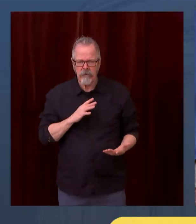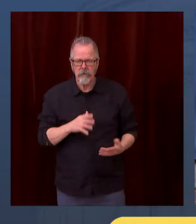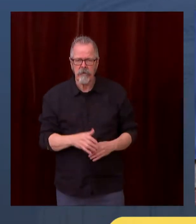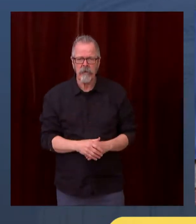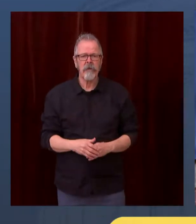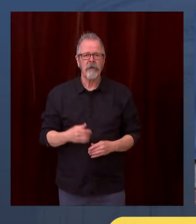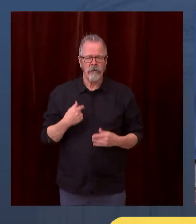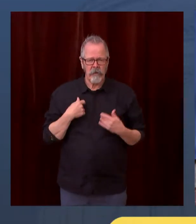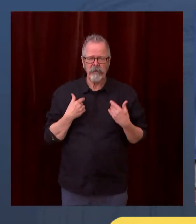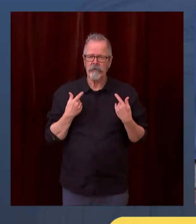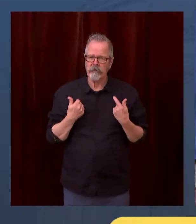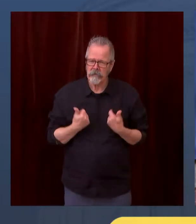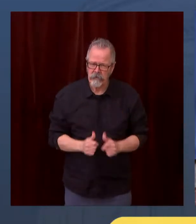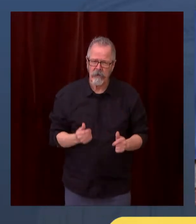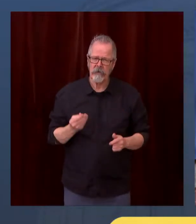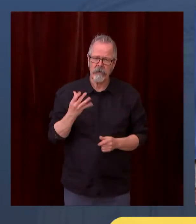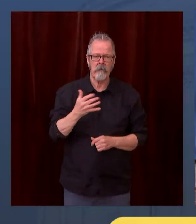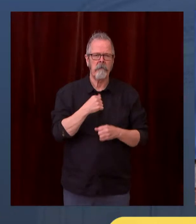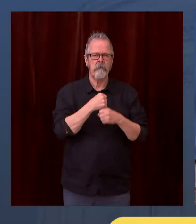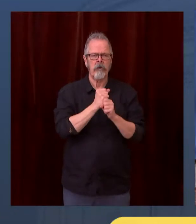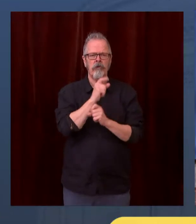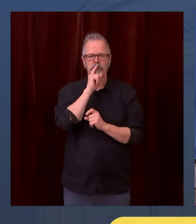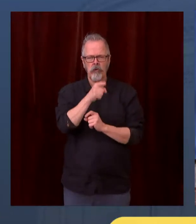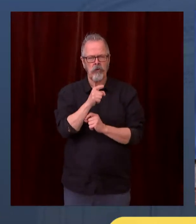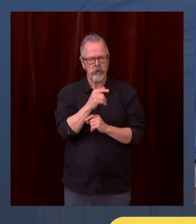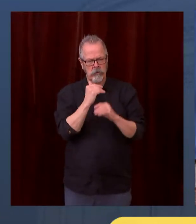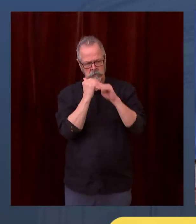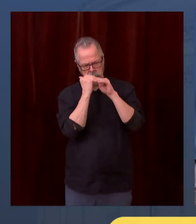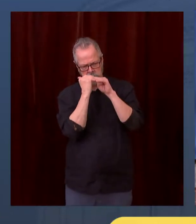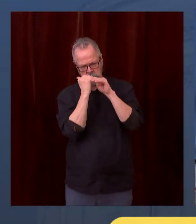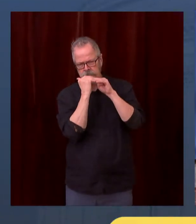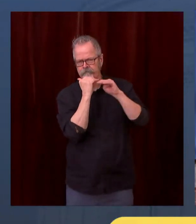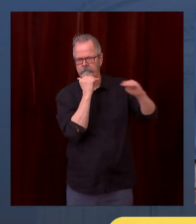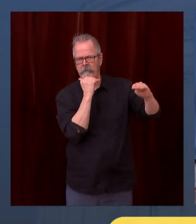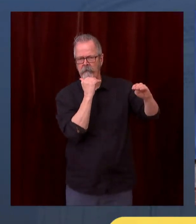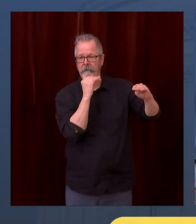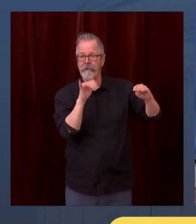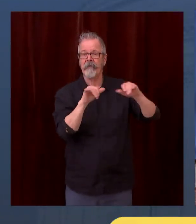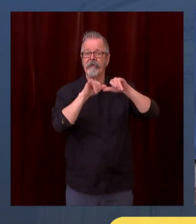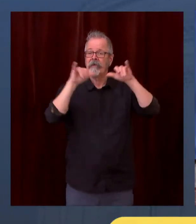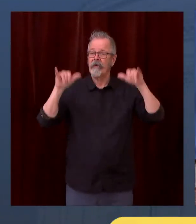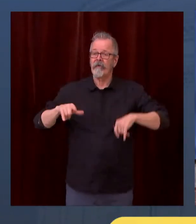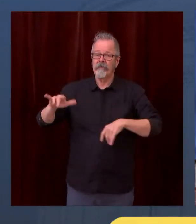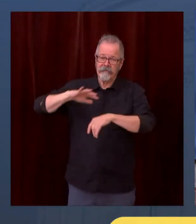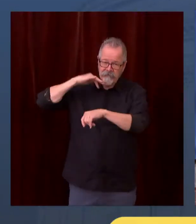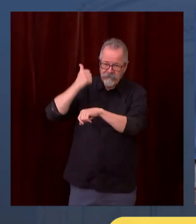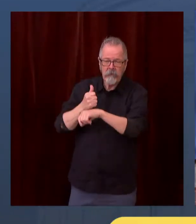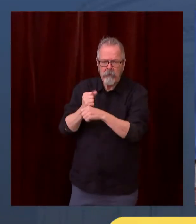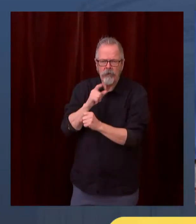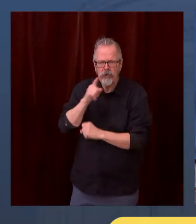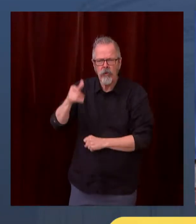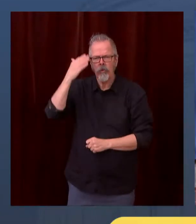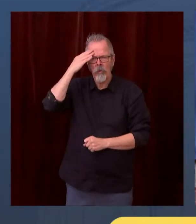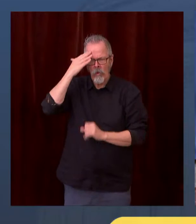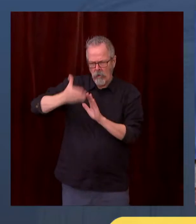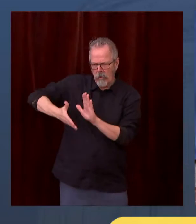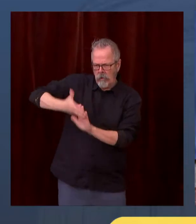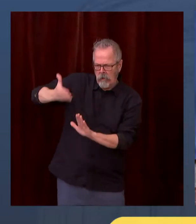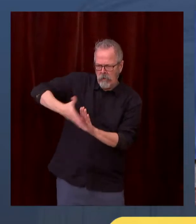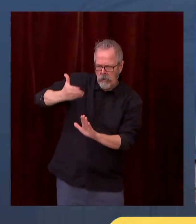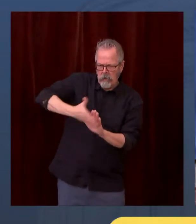some degree of stability to the system. So because we're doing this based on